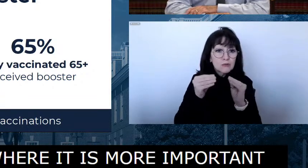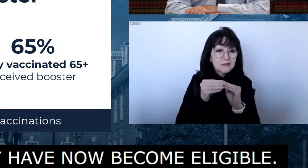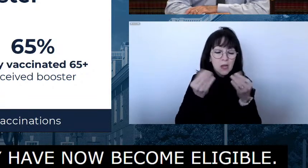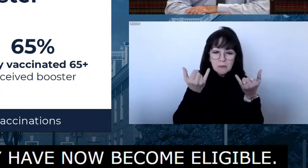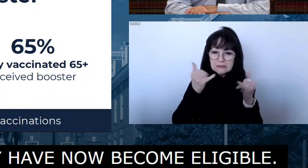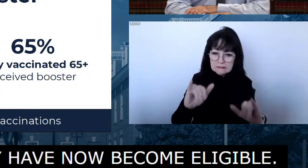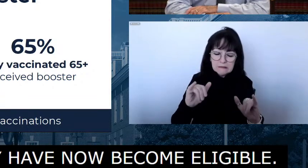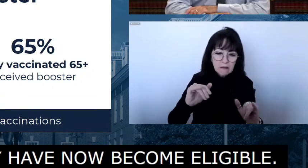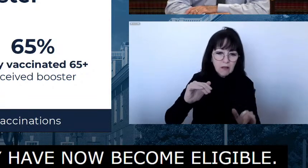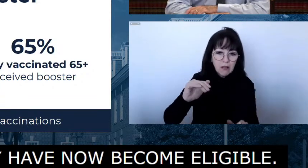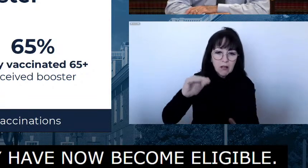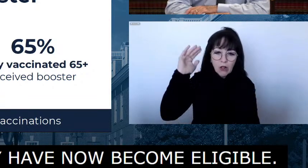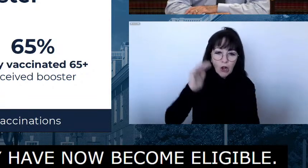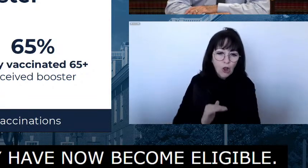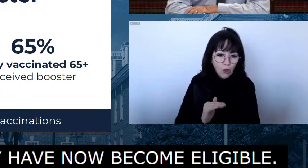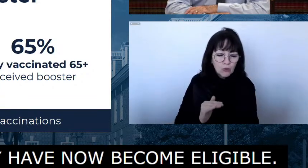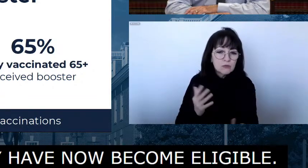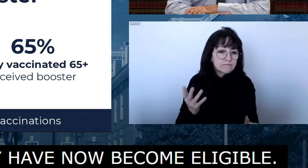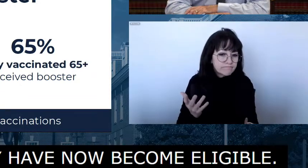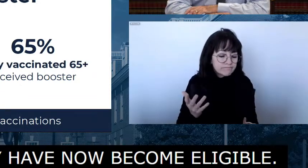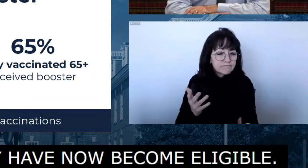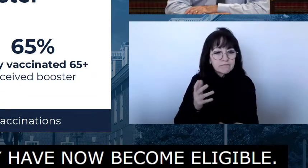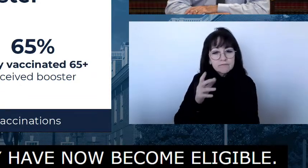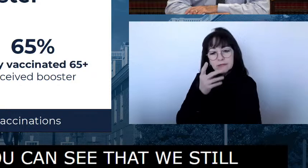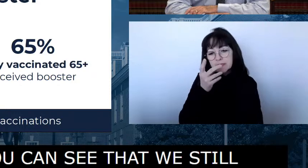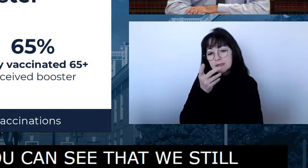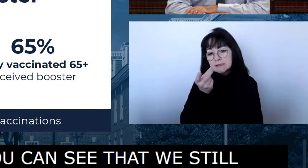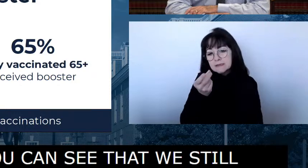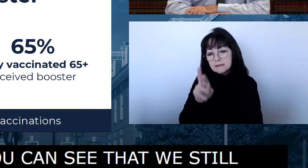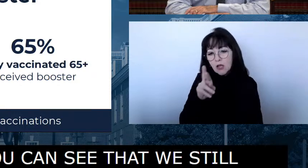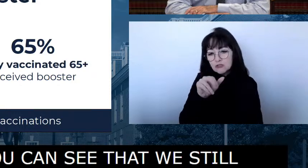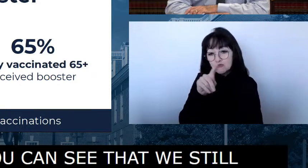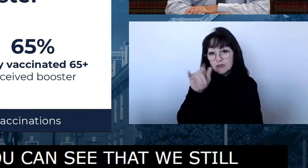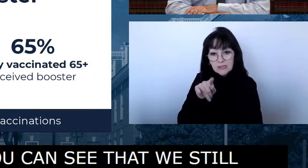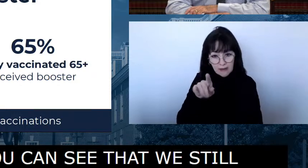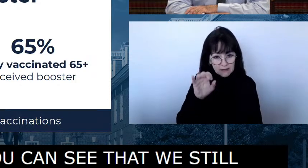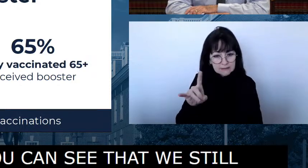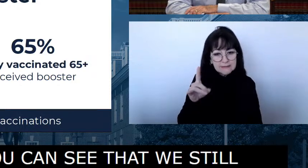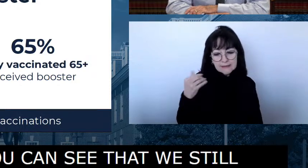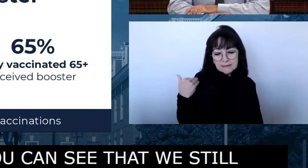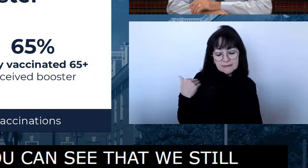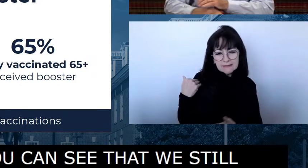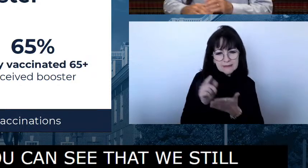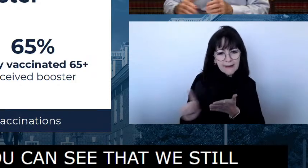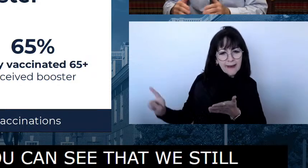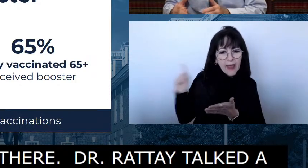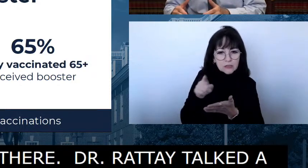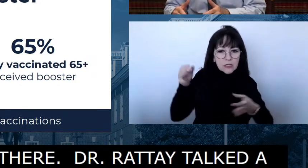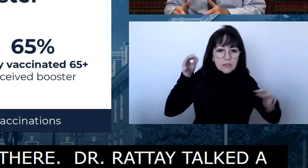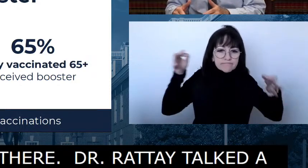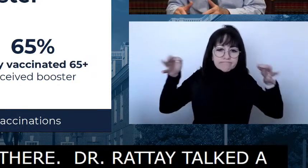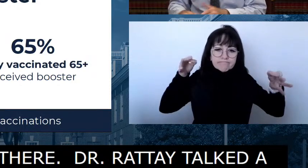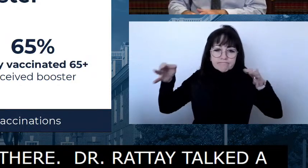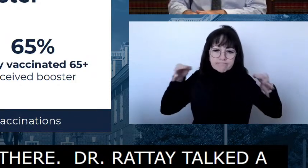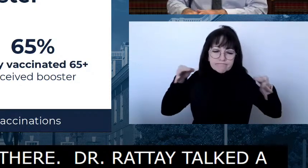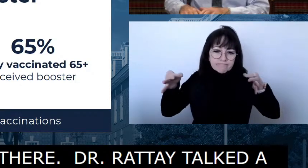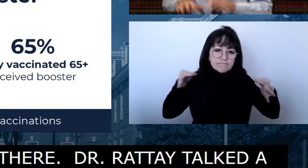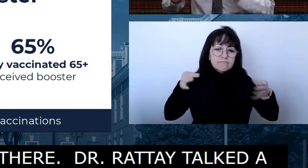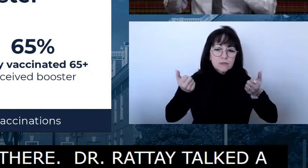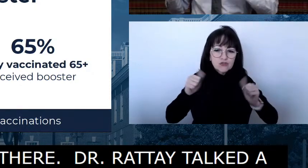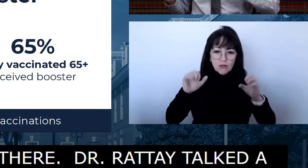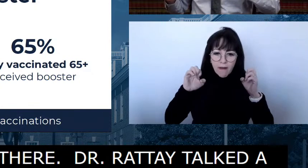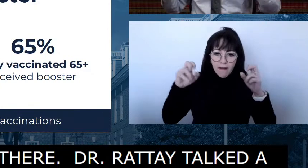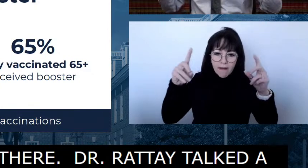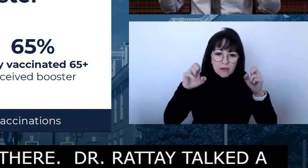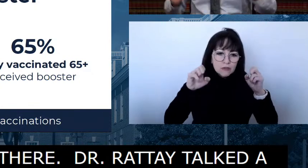about the boosters in our last press conference last week. We really need to lean into this, and we'll have an opportunity to do that. We